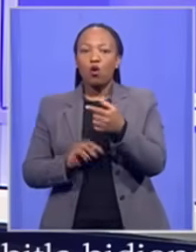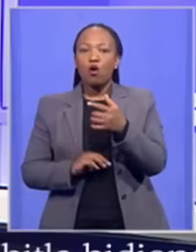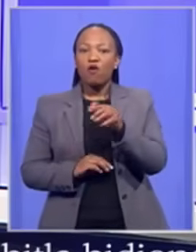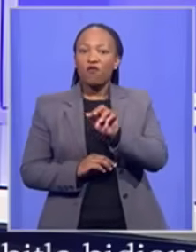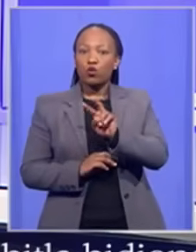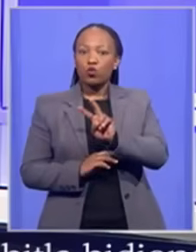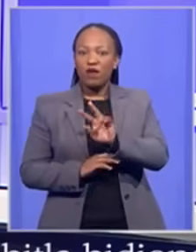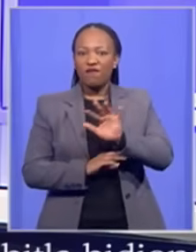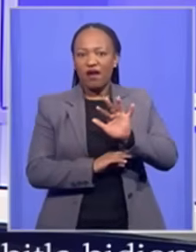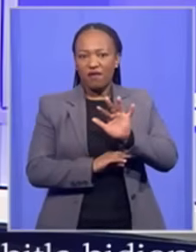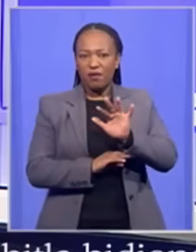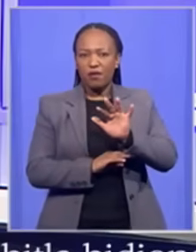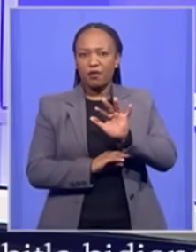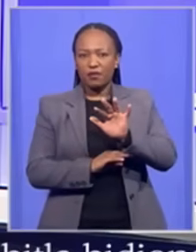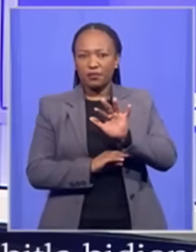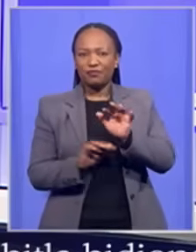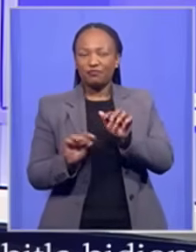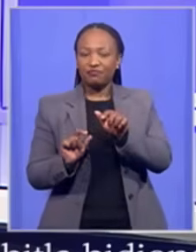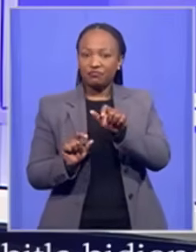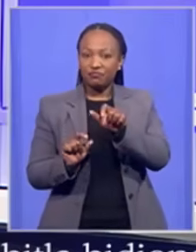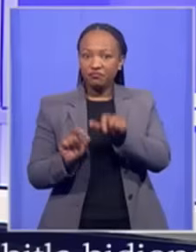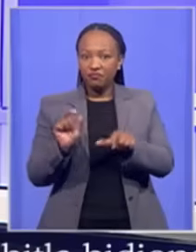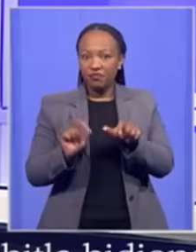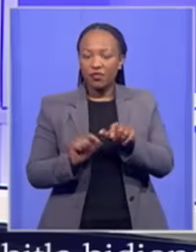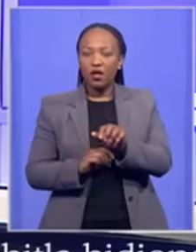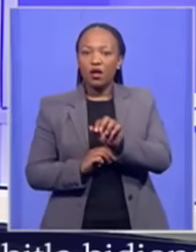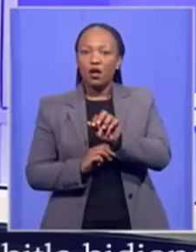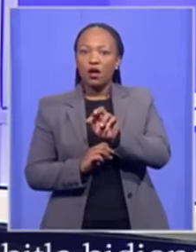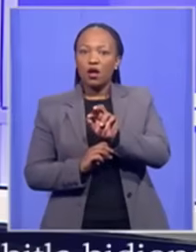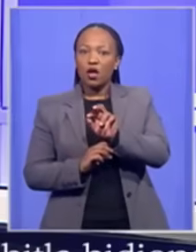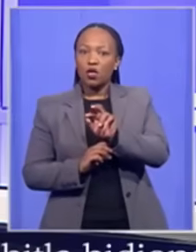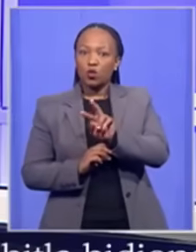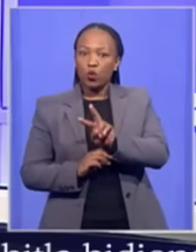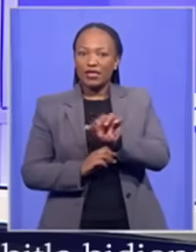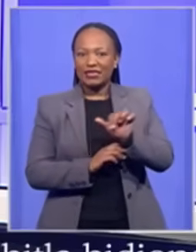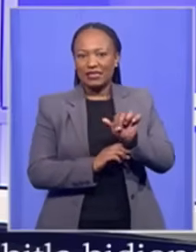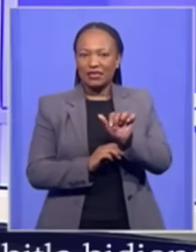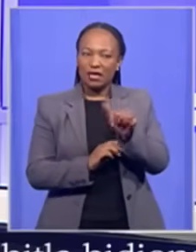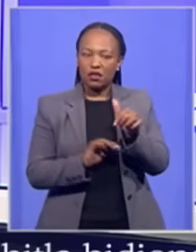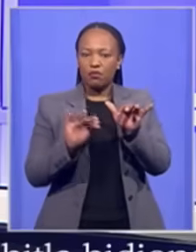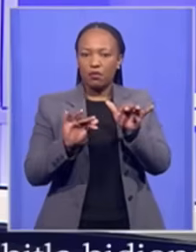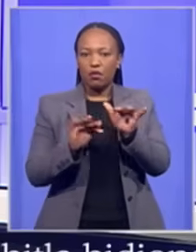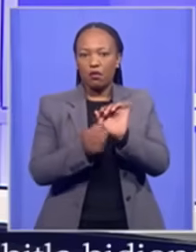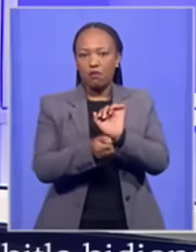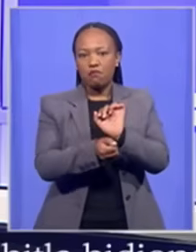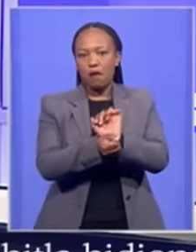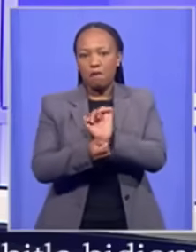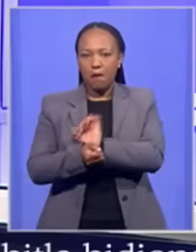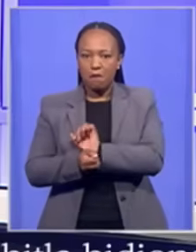50 bao go bona ba 28 go dumelago gore ba hlokofetše.